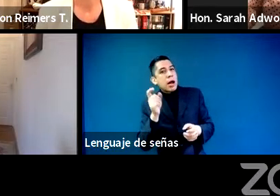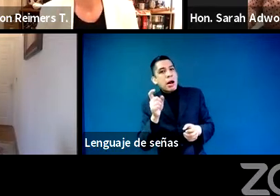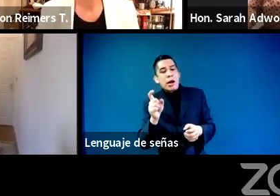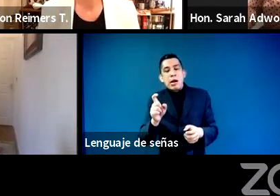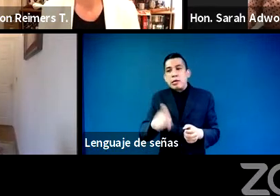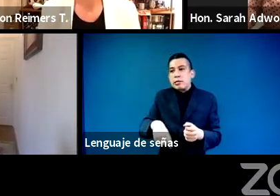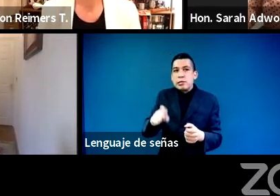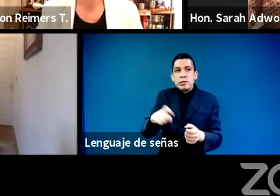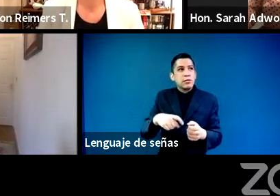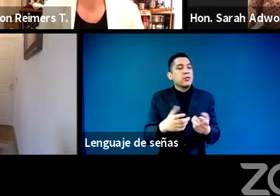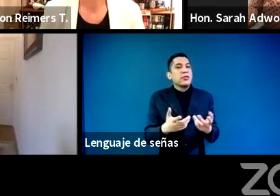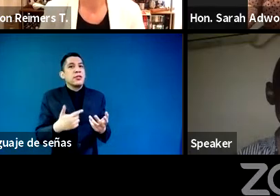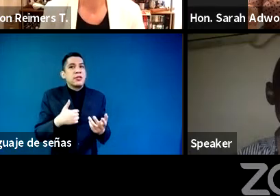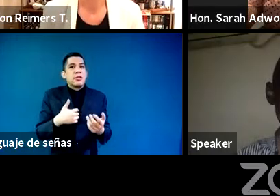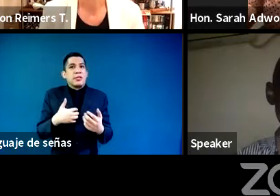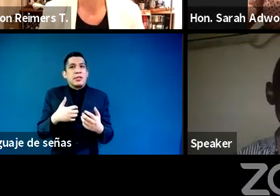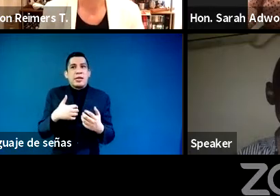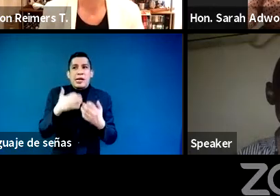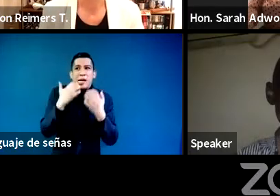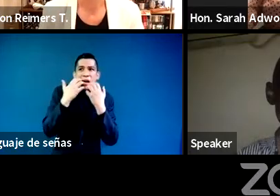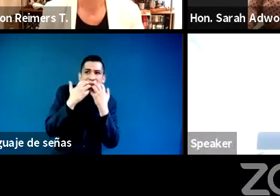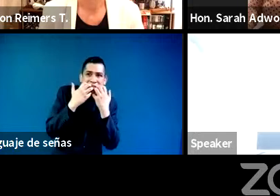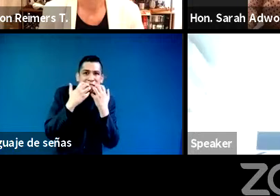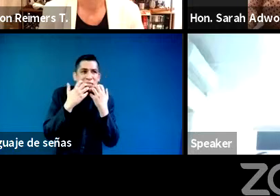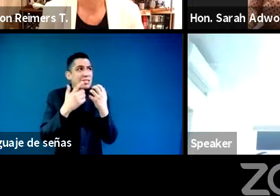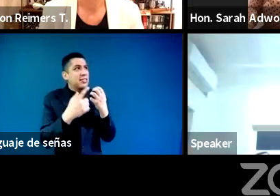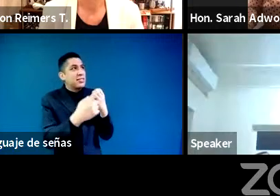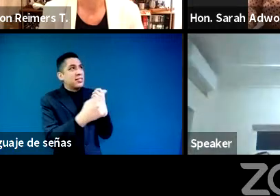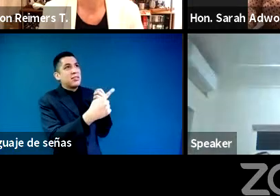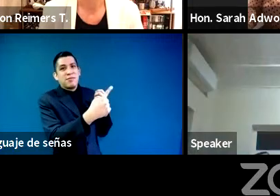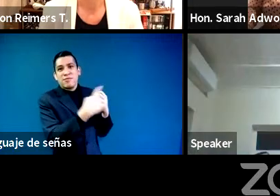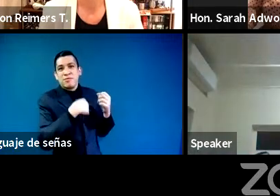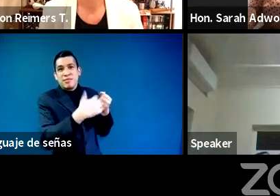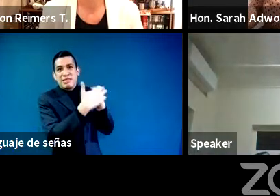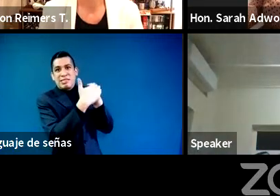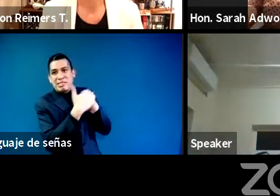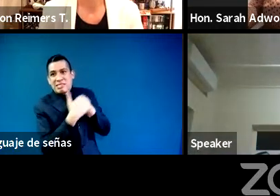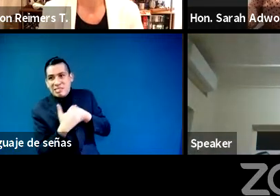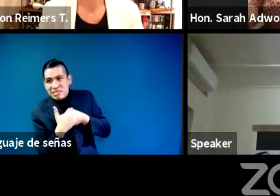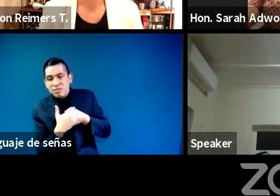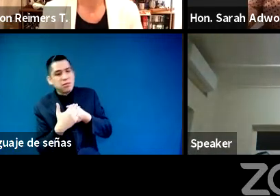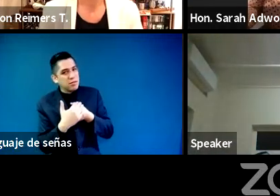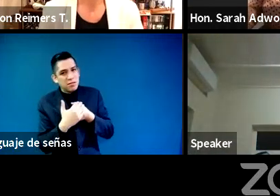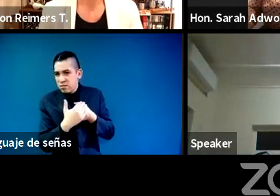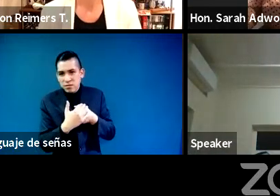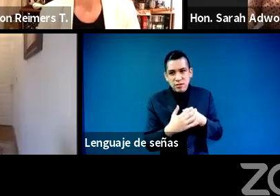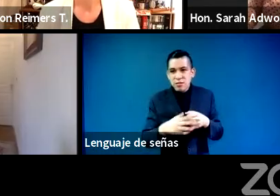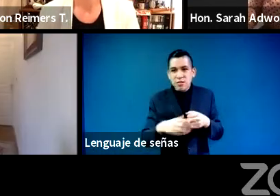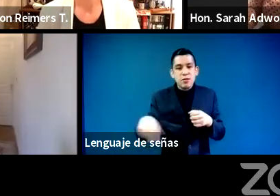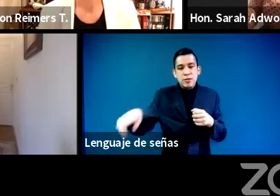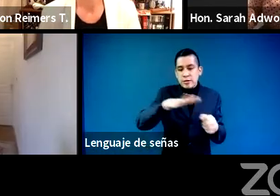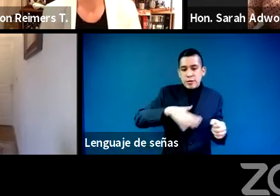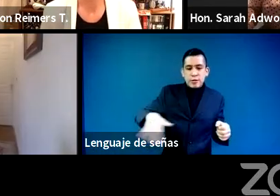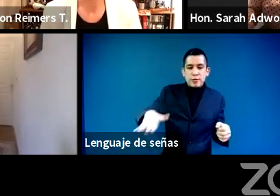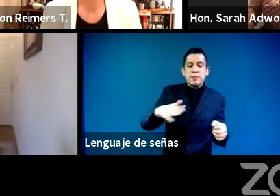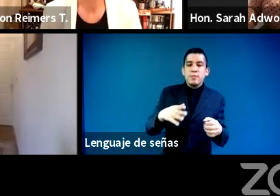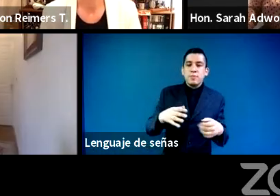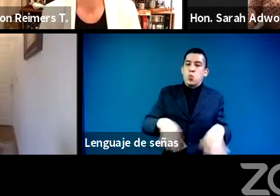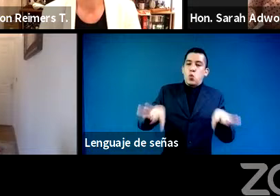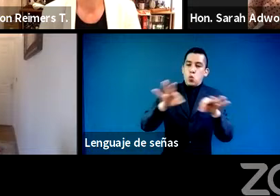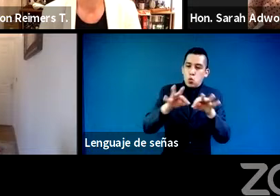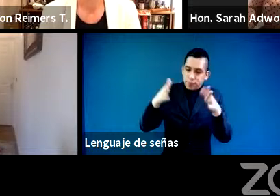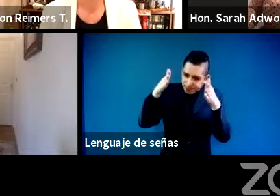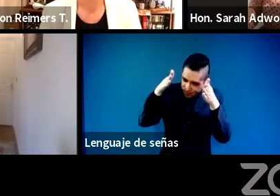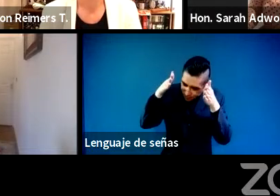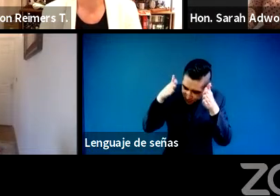gender equality and removing all forms of stereotyping so that women can actually reach their heights in